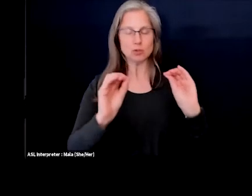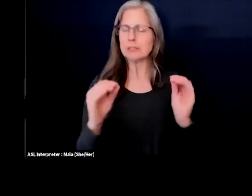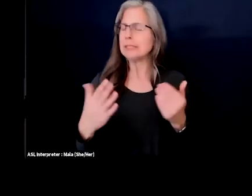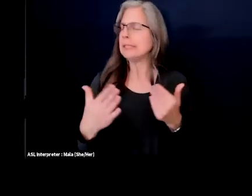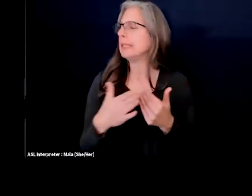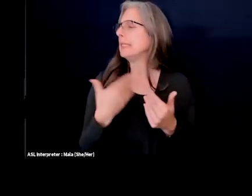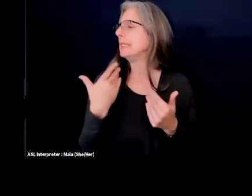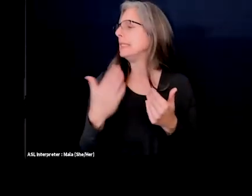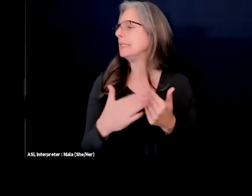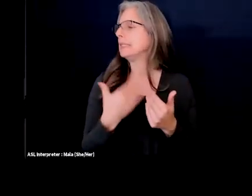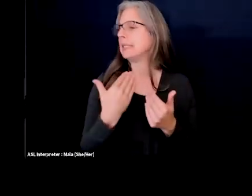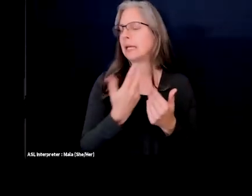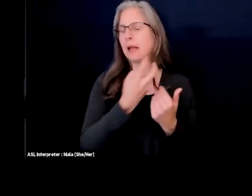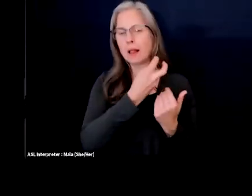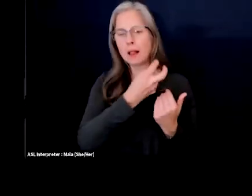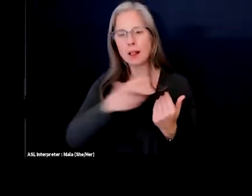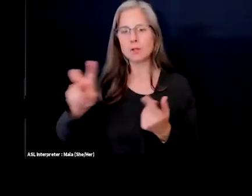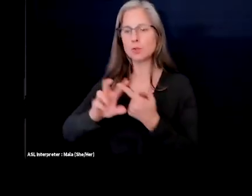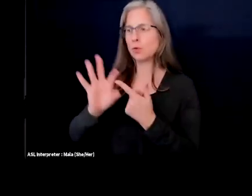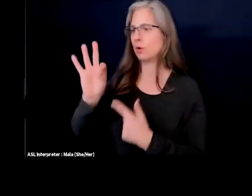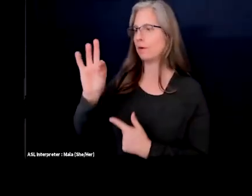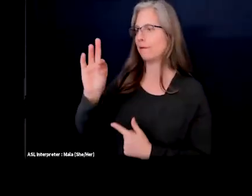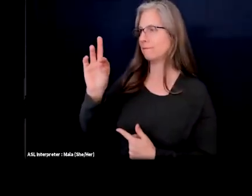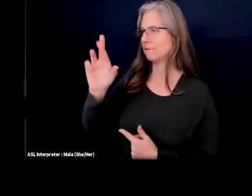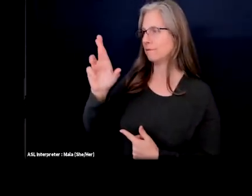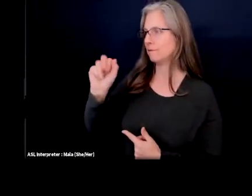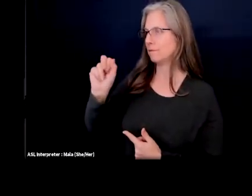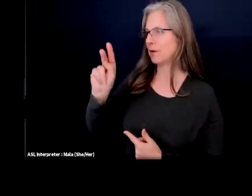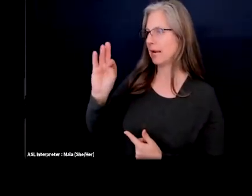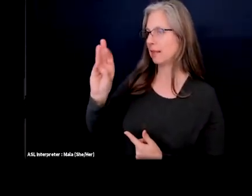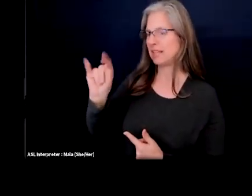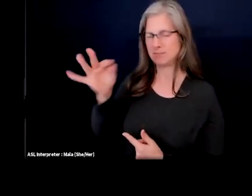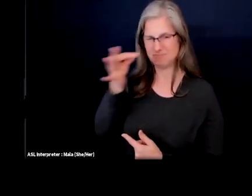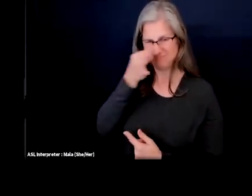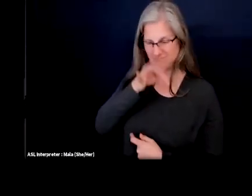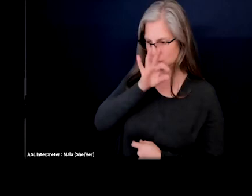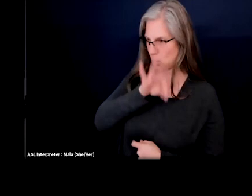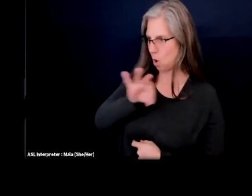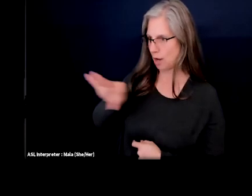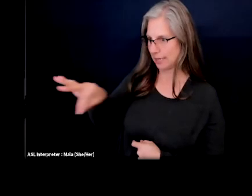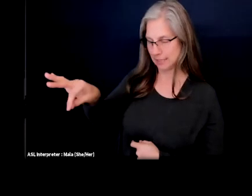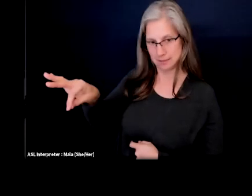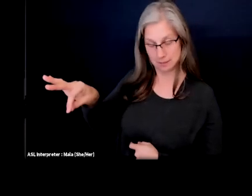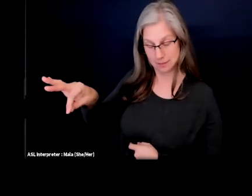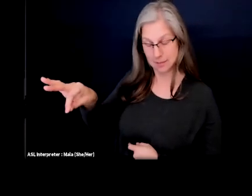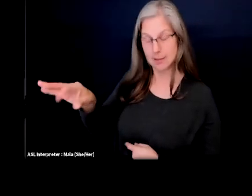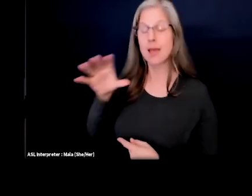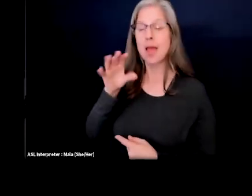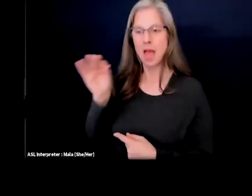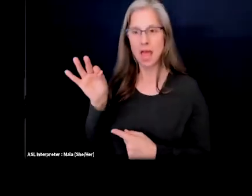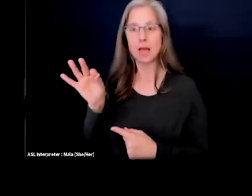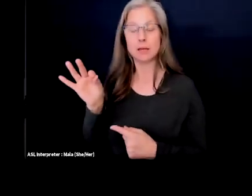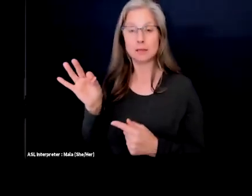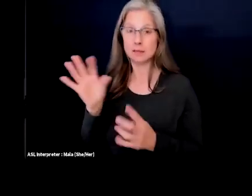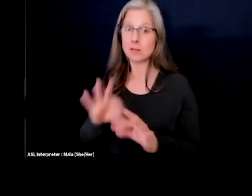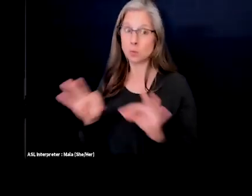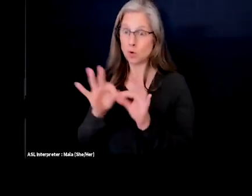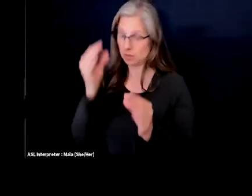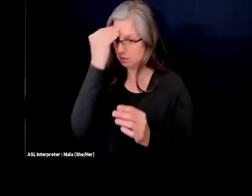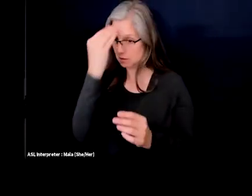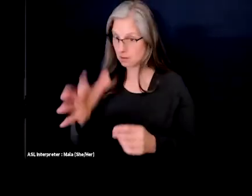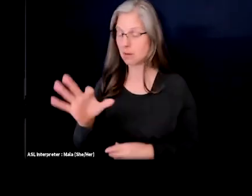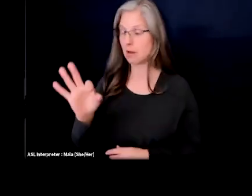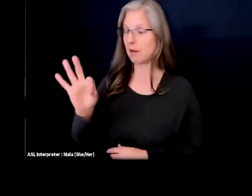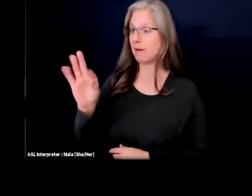easily transfer to Franklin, which is within walking distance. And it is worth noting that Franklin's